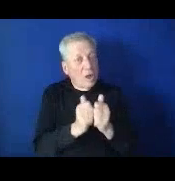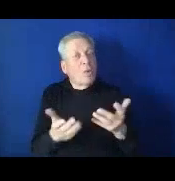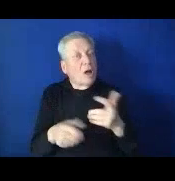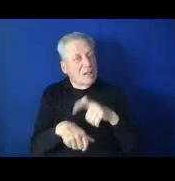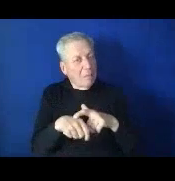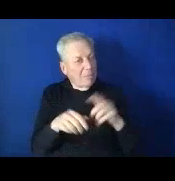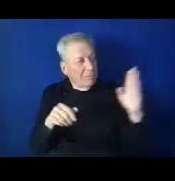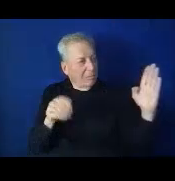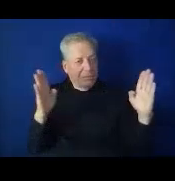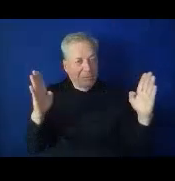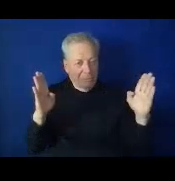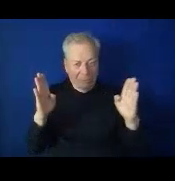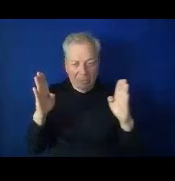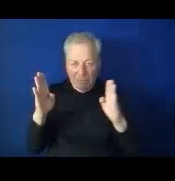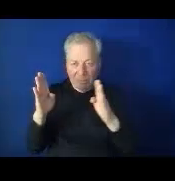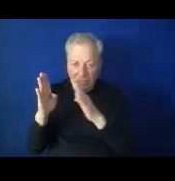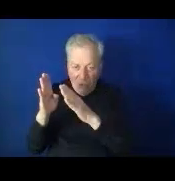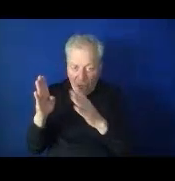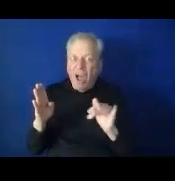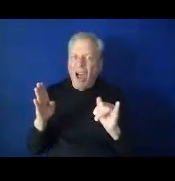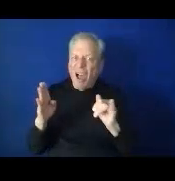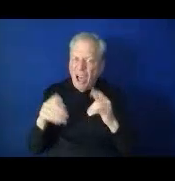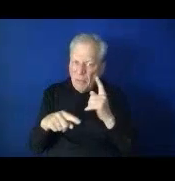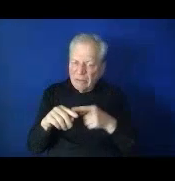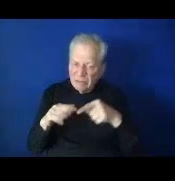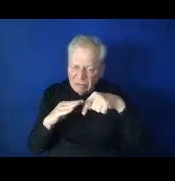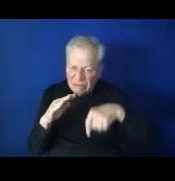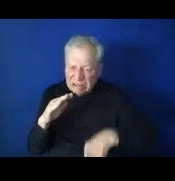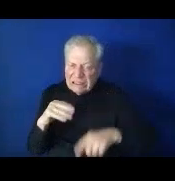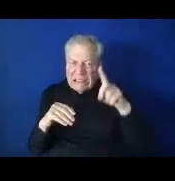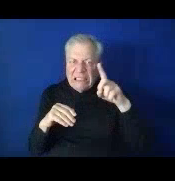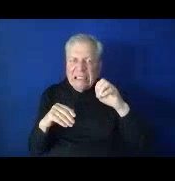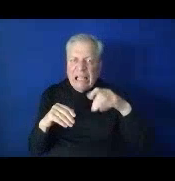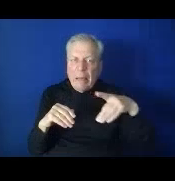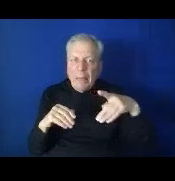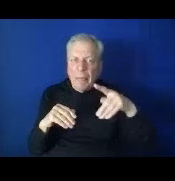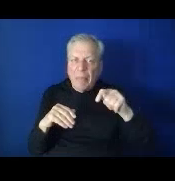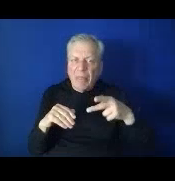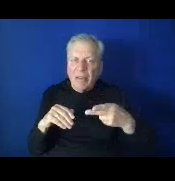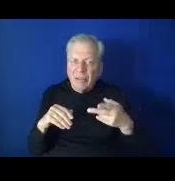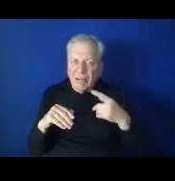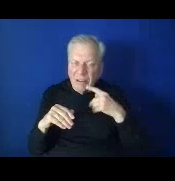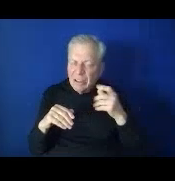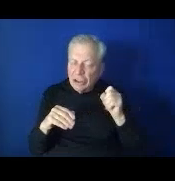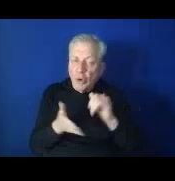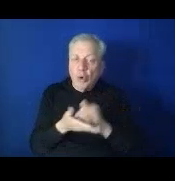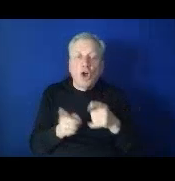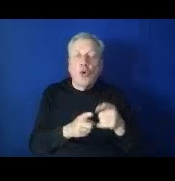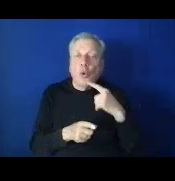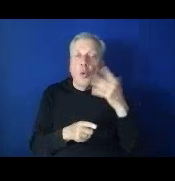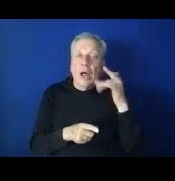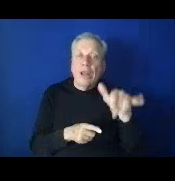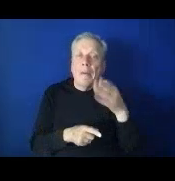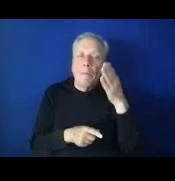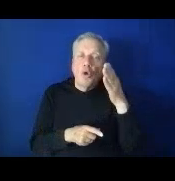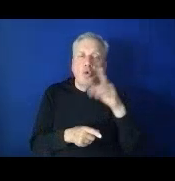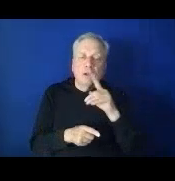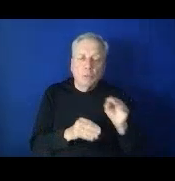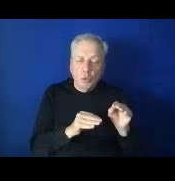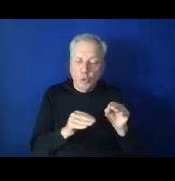also with depth. And a lot of times these swarms are occurring because there's fluids moving through